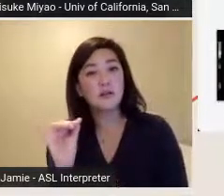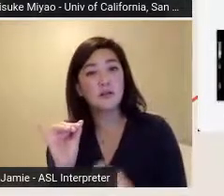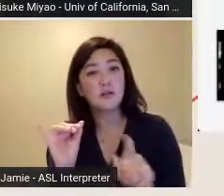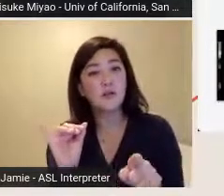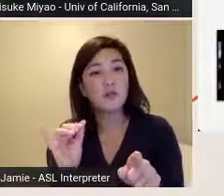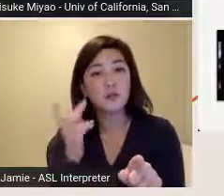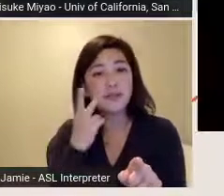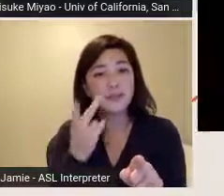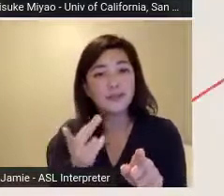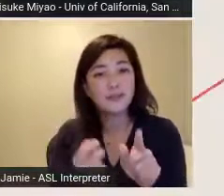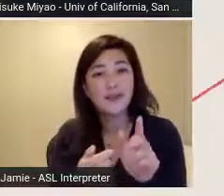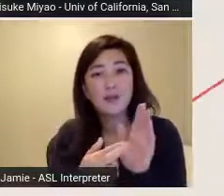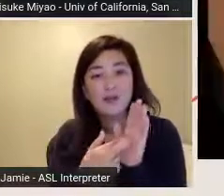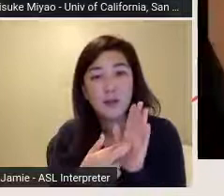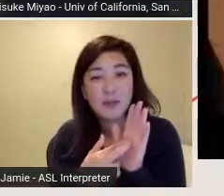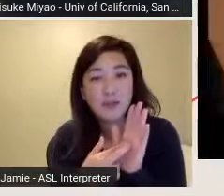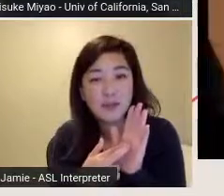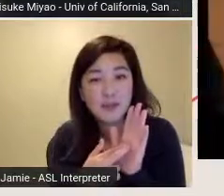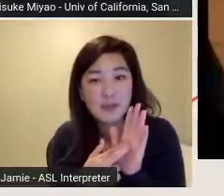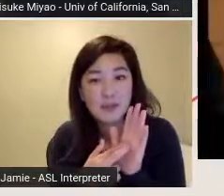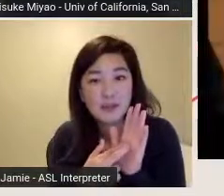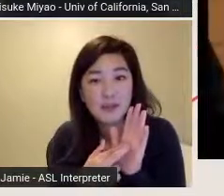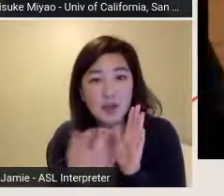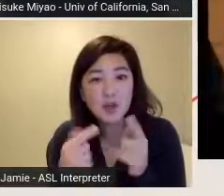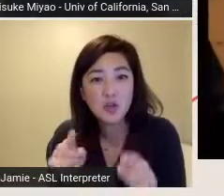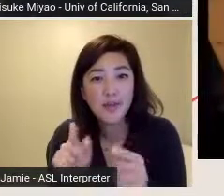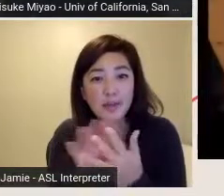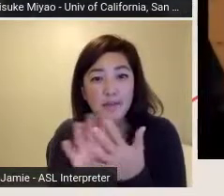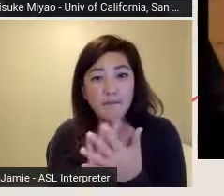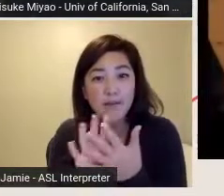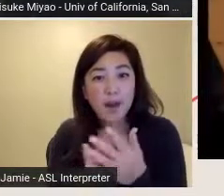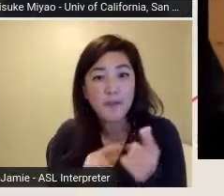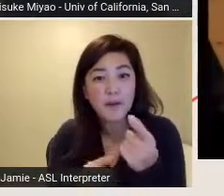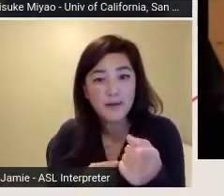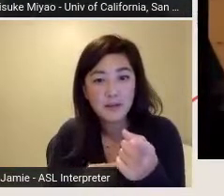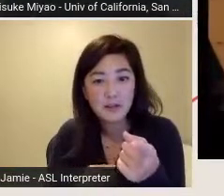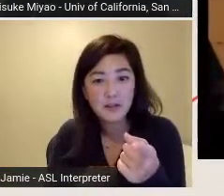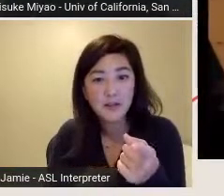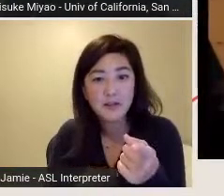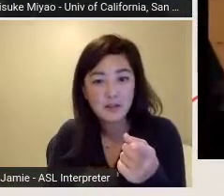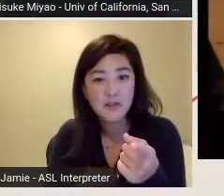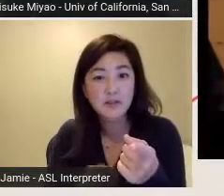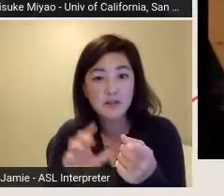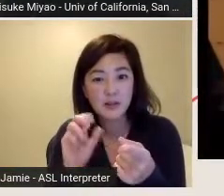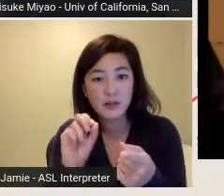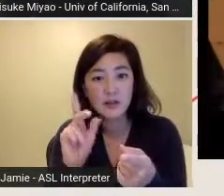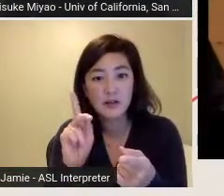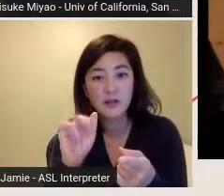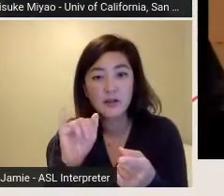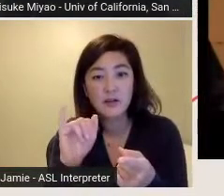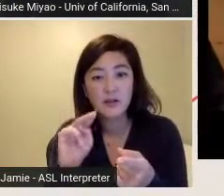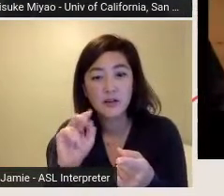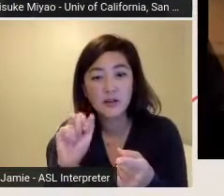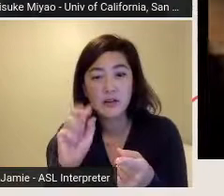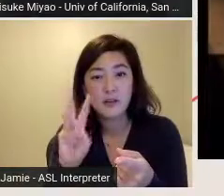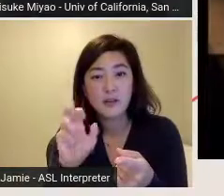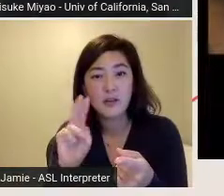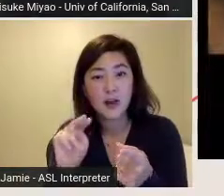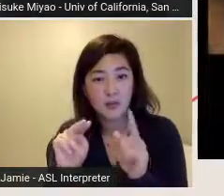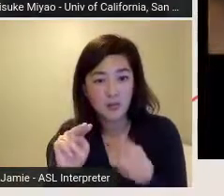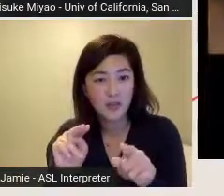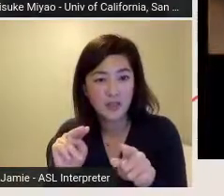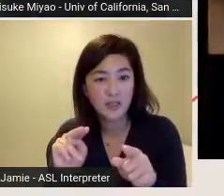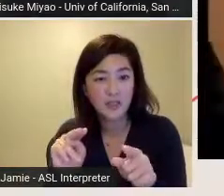kind of represented at one point in the film, there is a direct reference to the Okinawan Genocide, right? And we see like